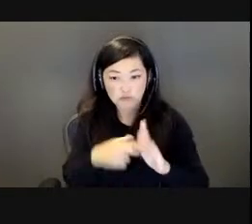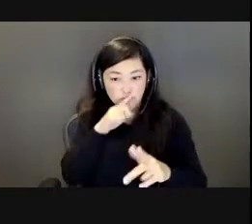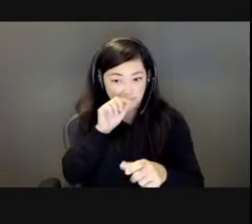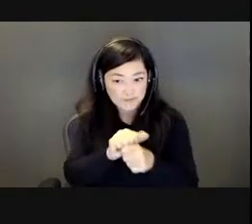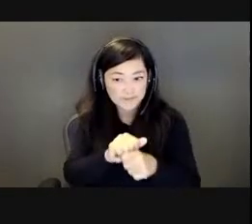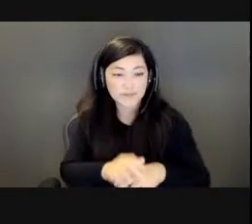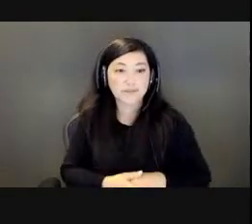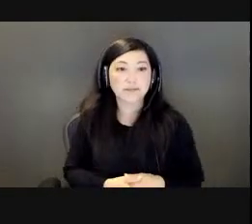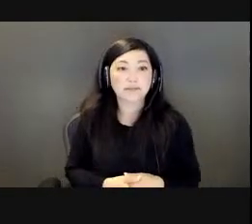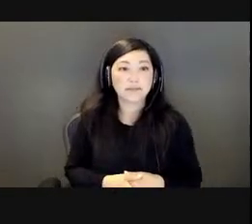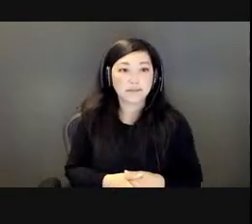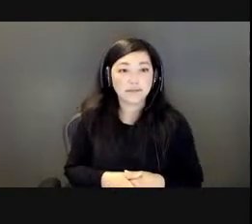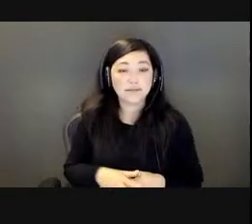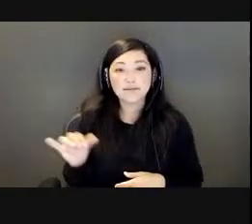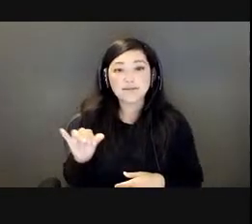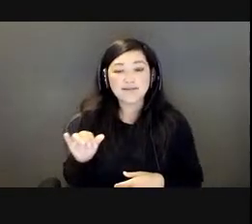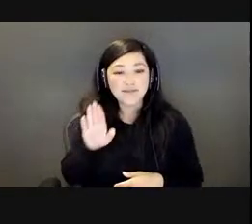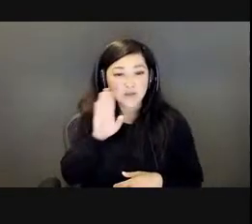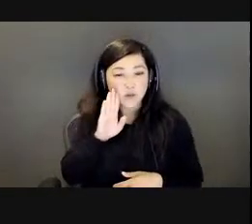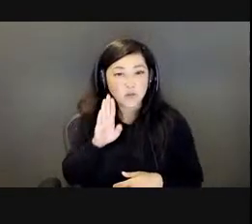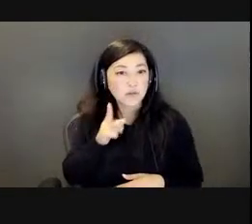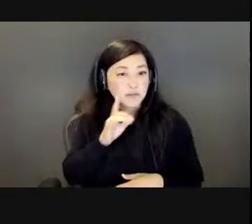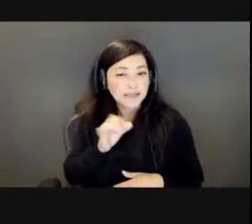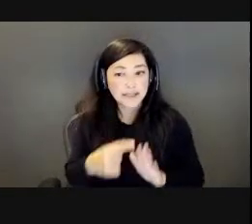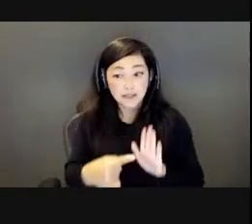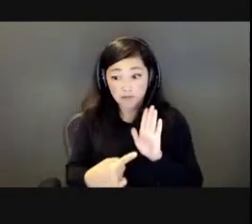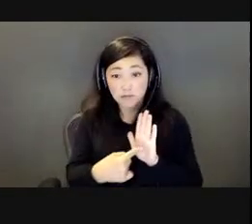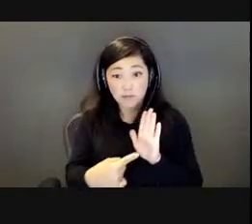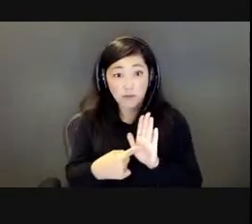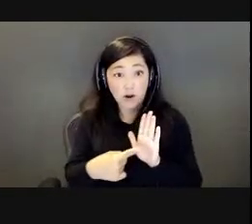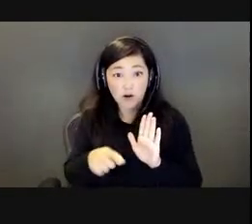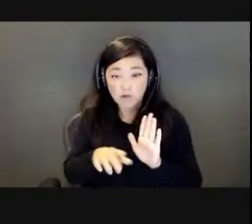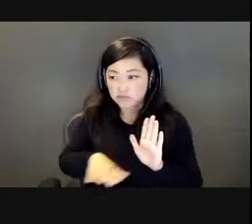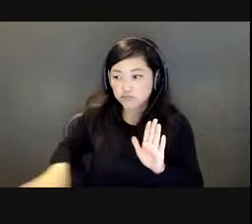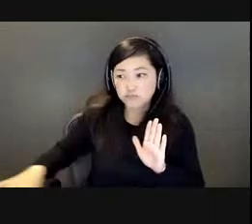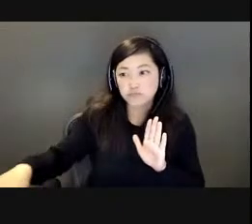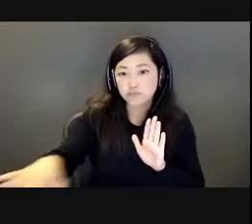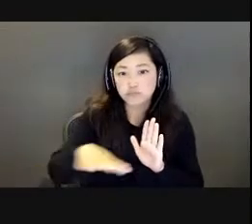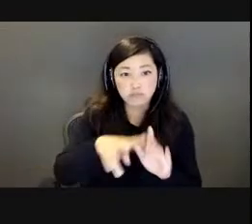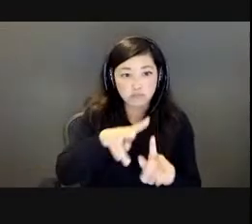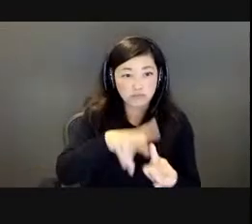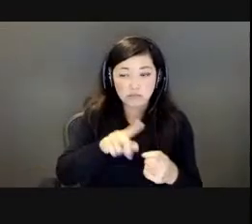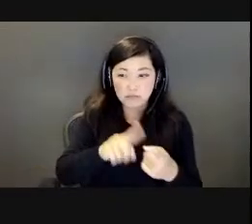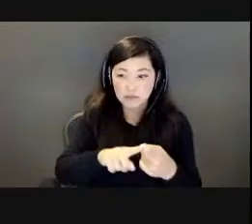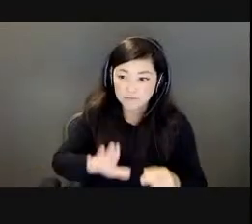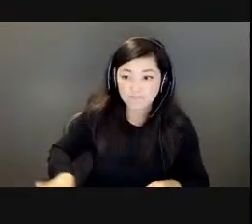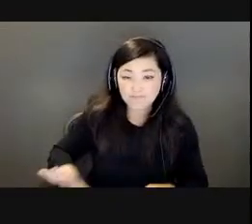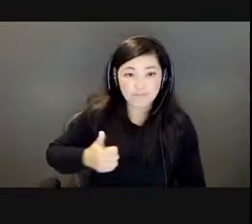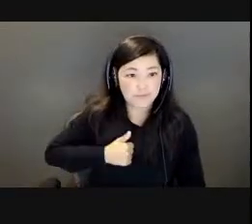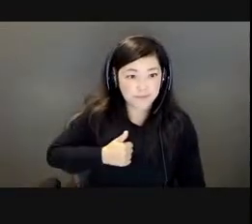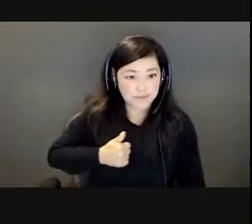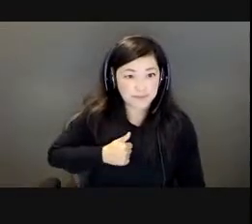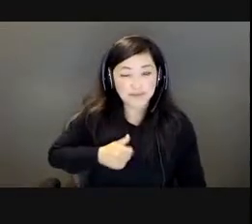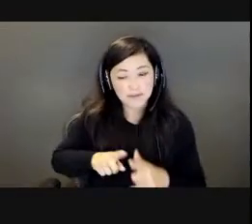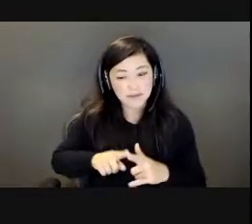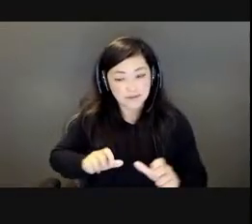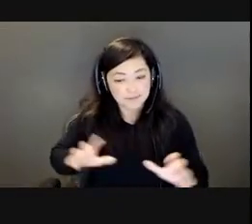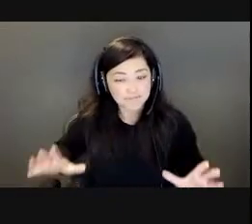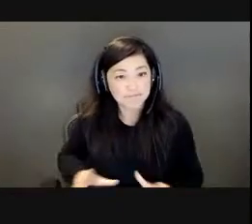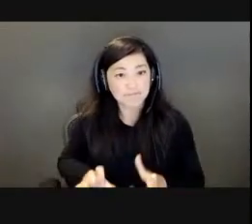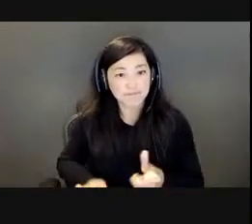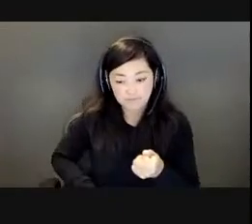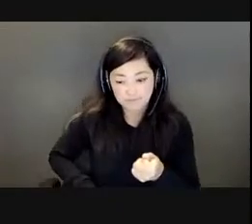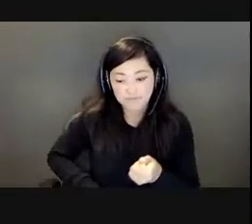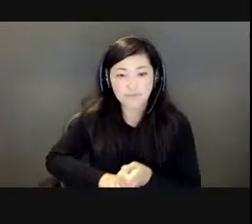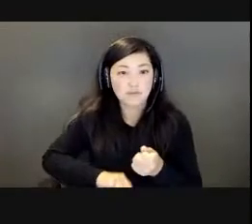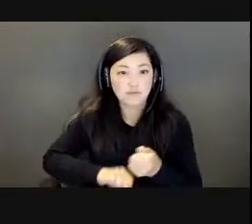Standards Canada will serve as a model will serve as model standards in Canada and promote and support and conduct research